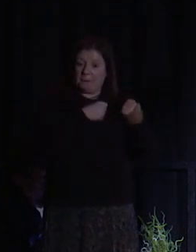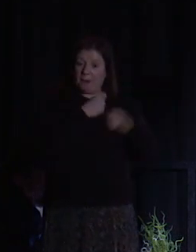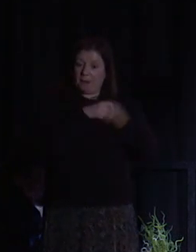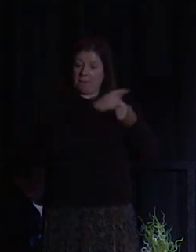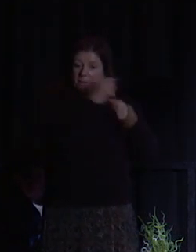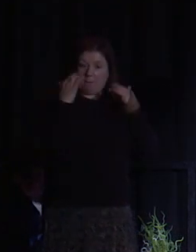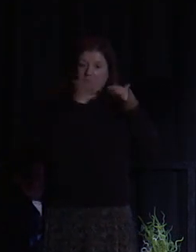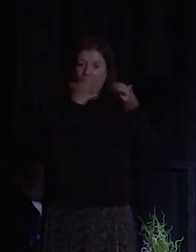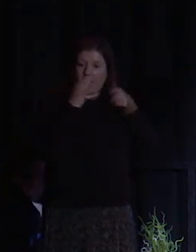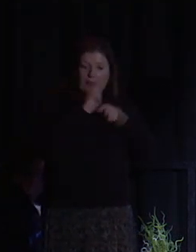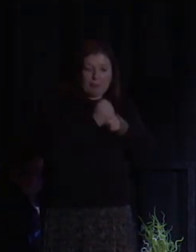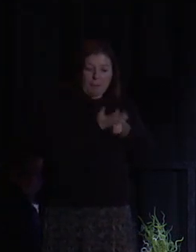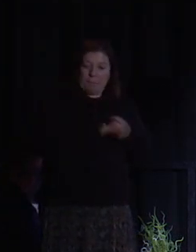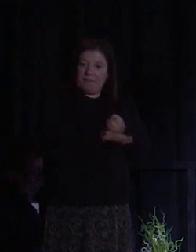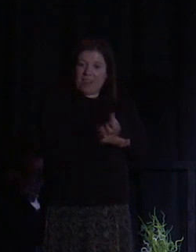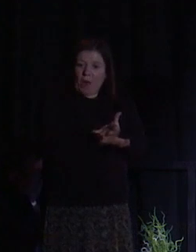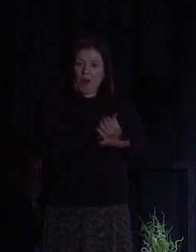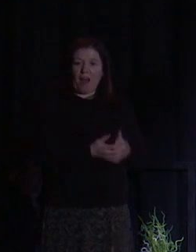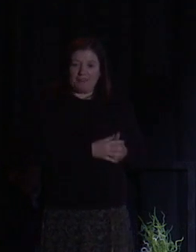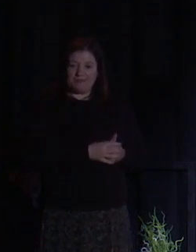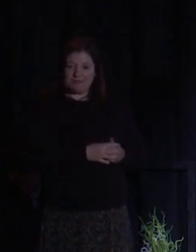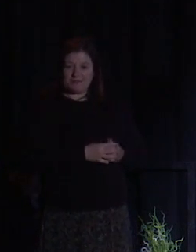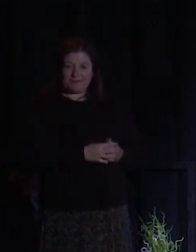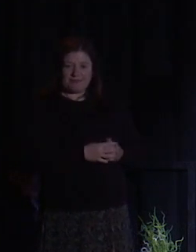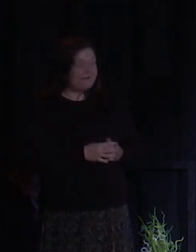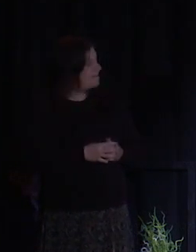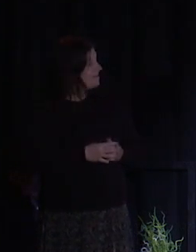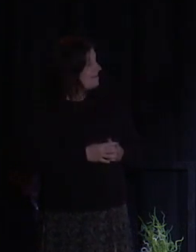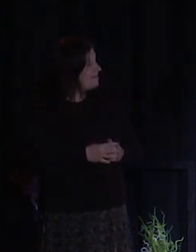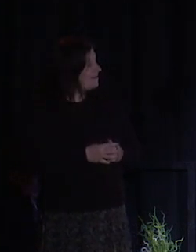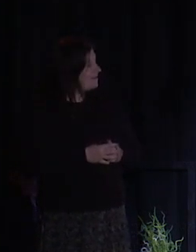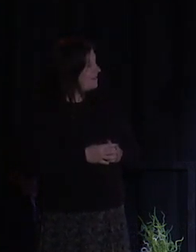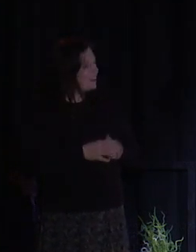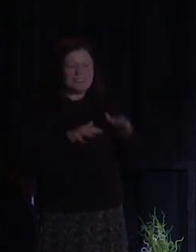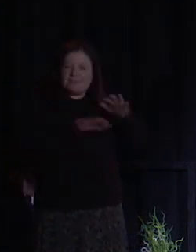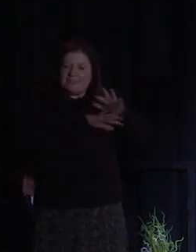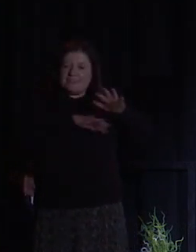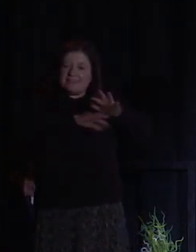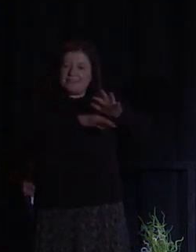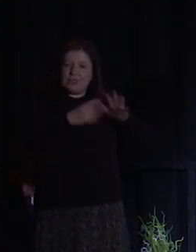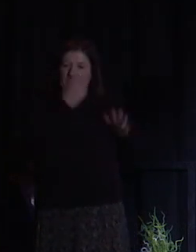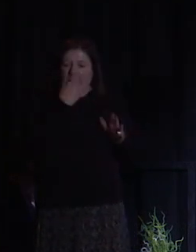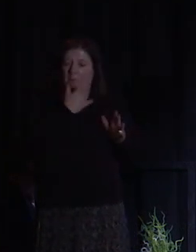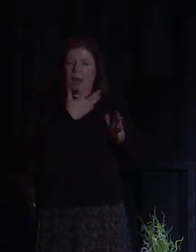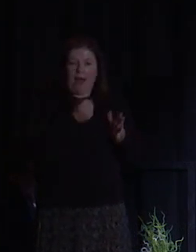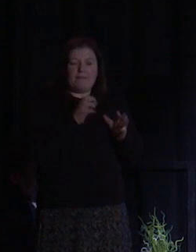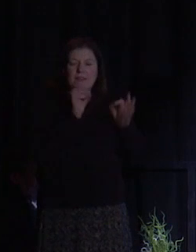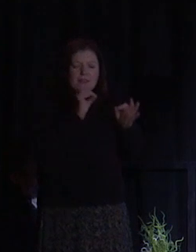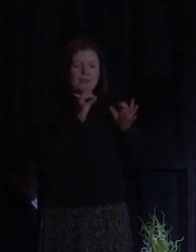a slow reveal of their palm flowers. So the effect that we're finding is quite sort of sublime and quite profound with some people that we meet.